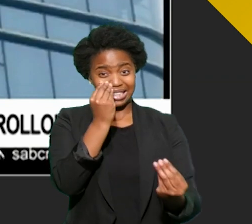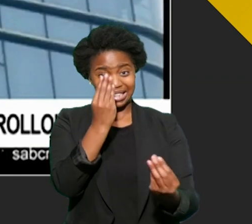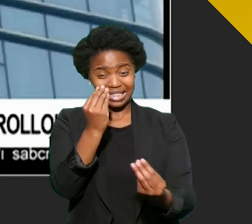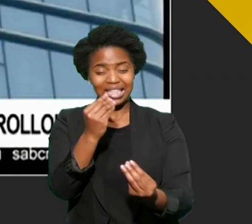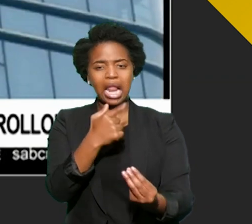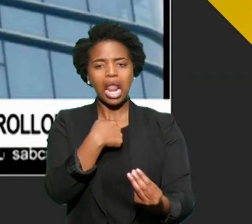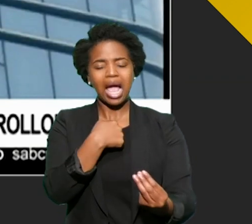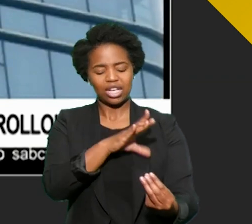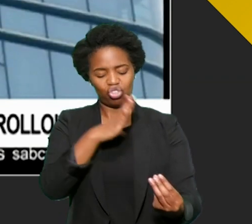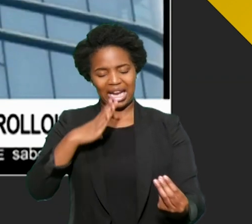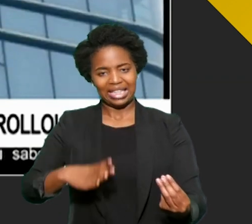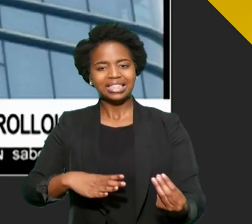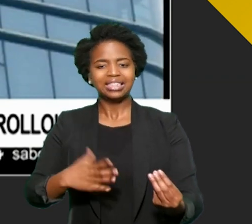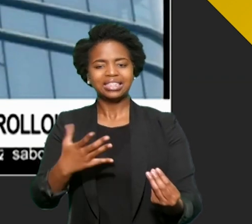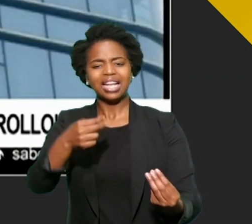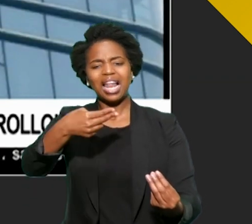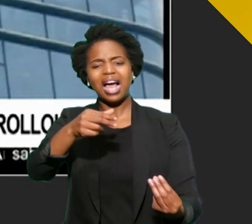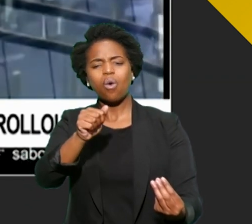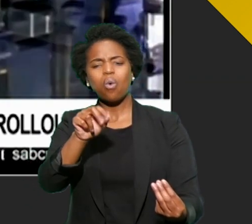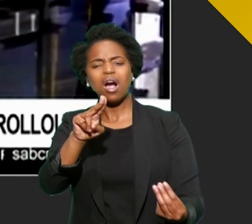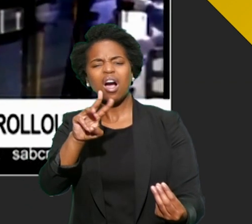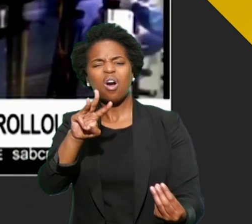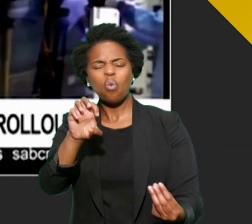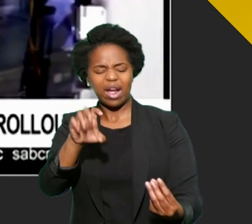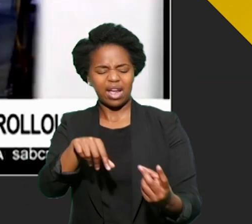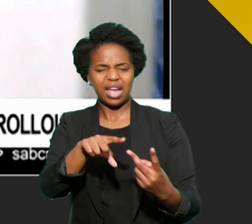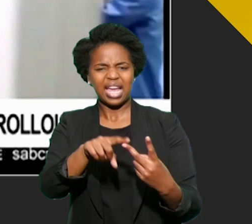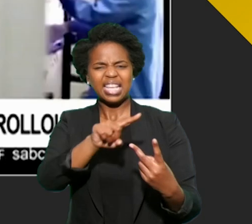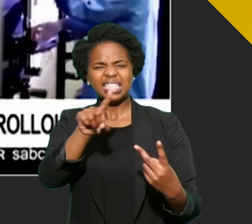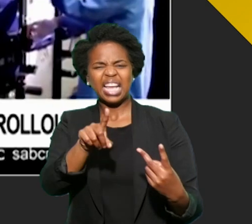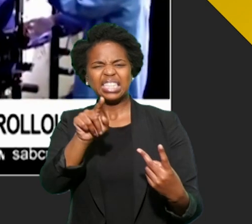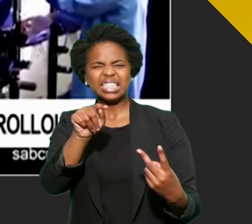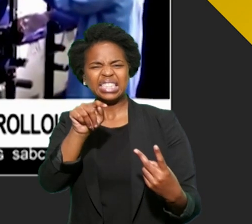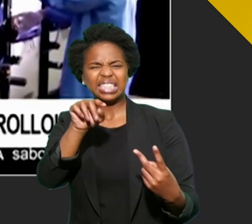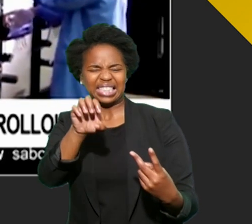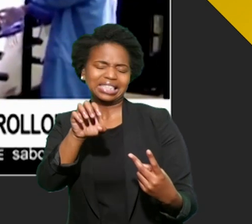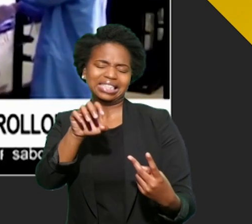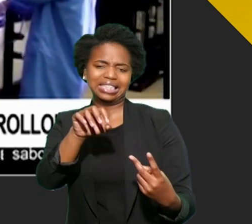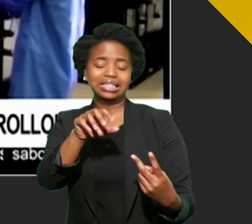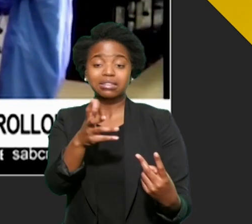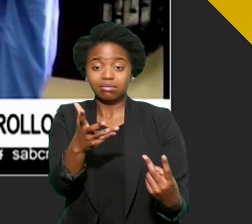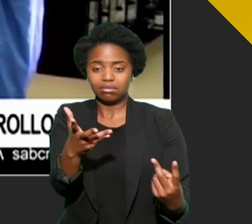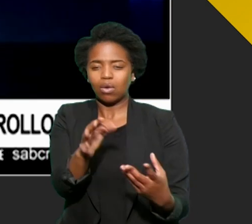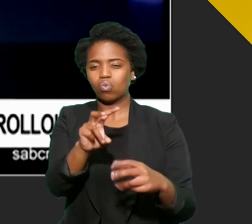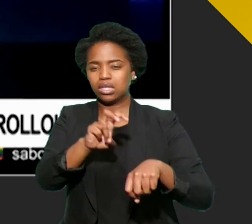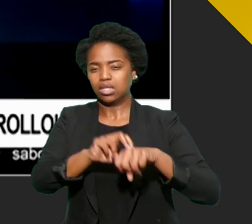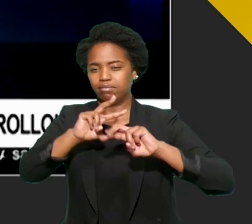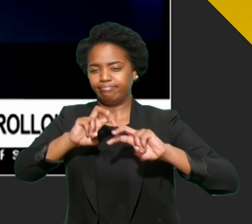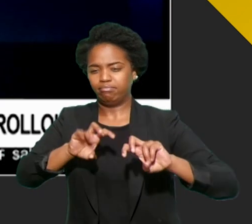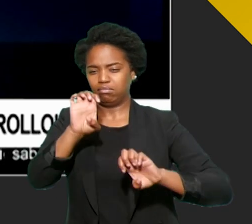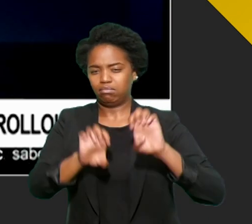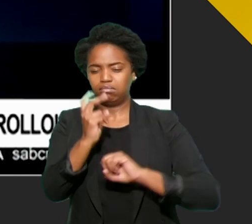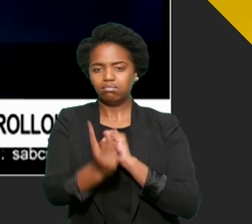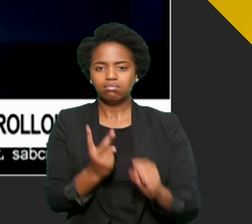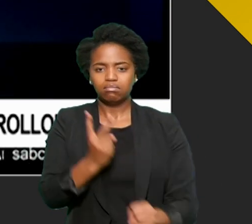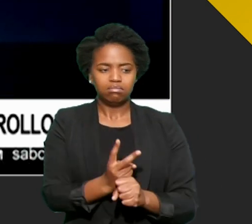use Chinese companies like Huawei and ZTE for 5G infrastructure would have to be reevaluated,